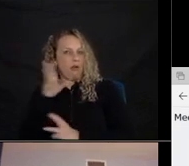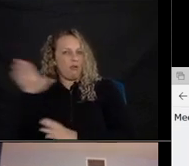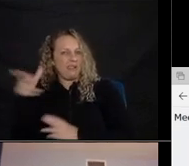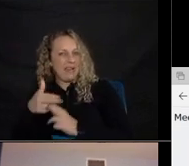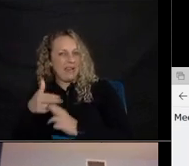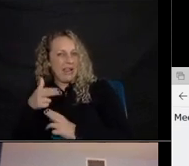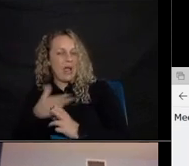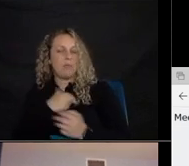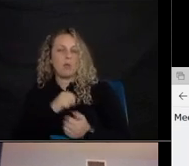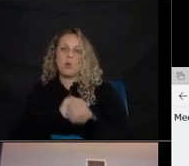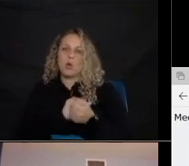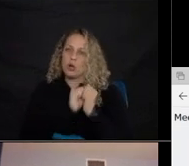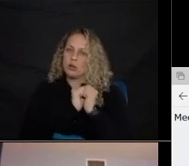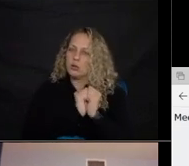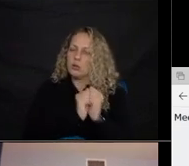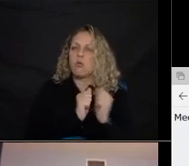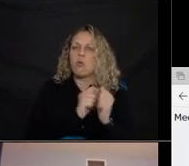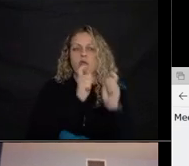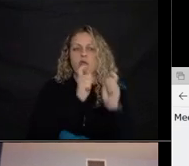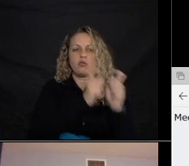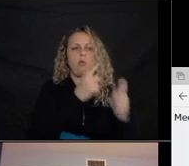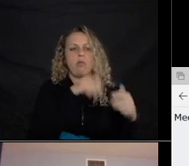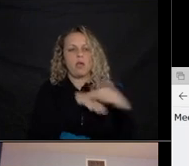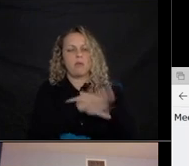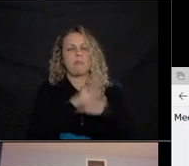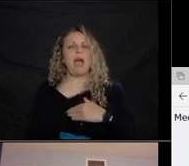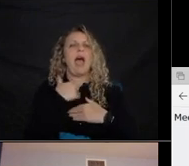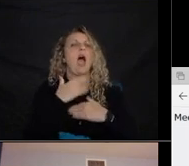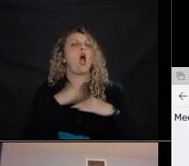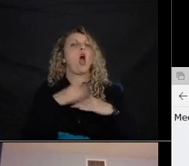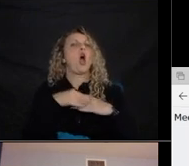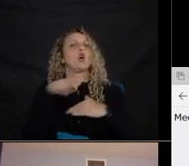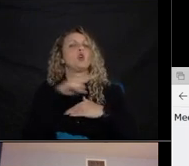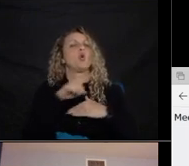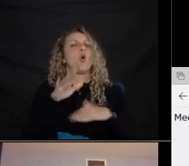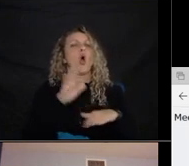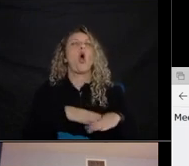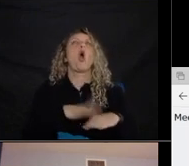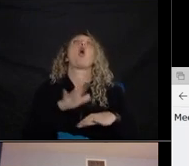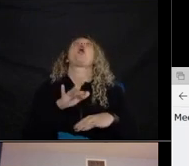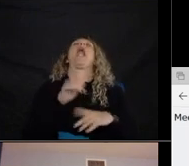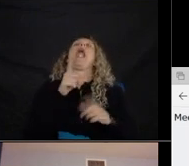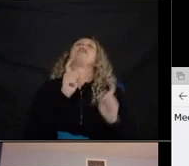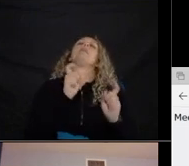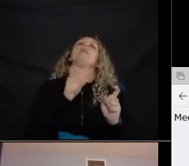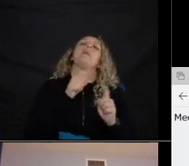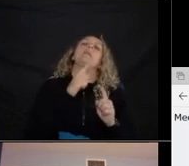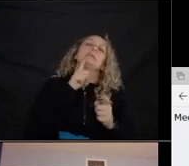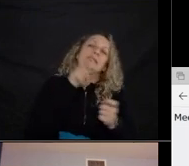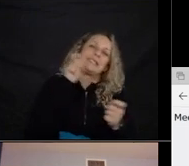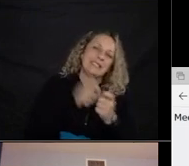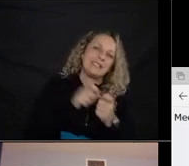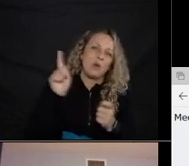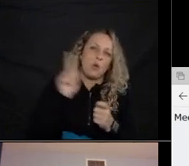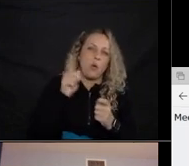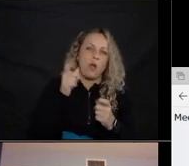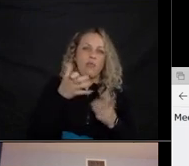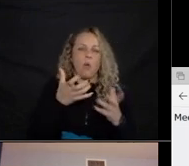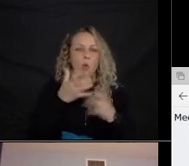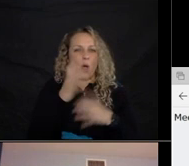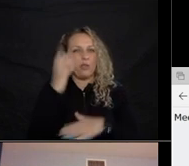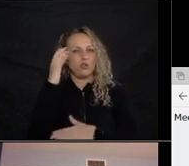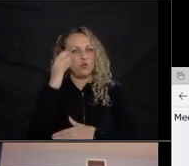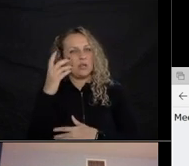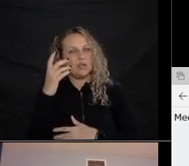the donors when they come in, and I'd caution you on having them be able to say specifically where they want the